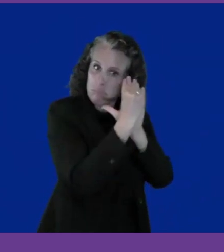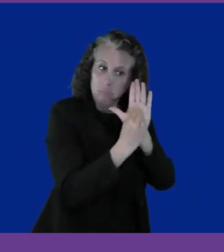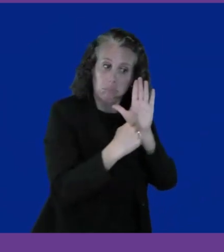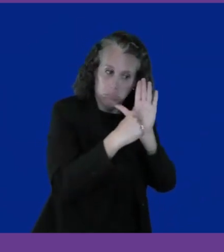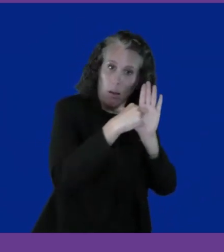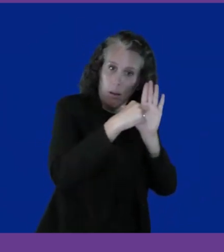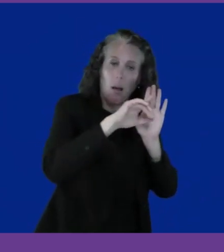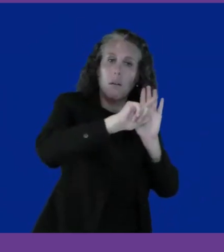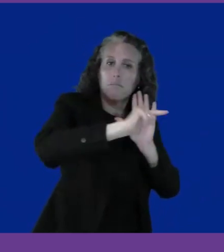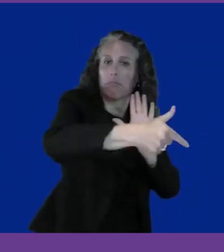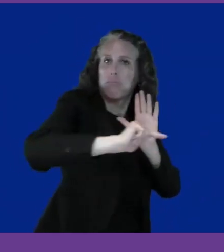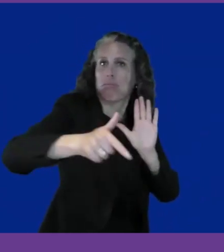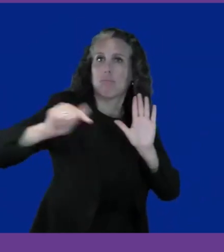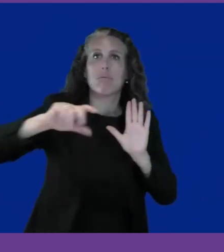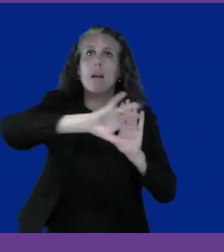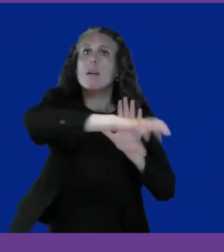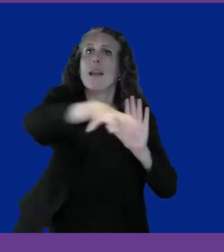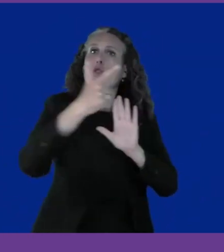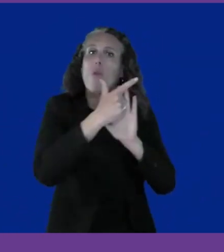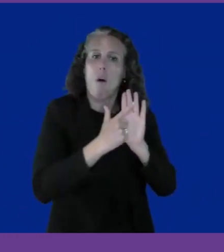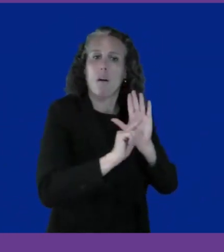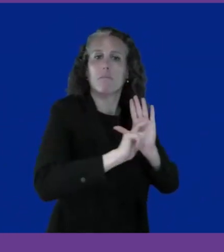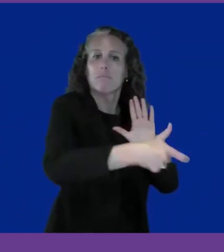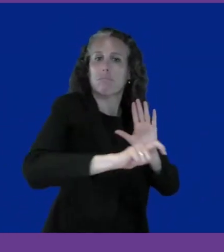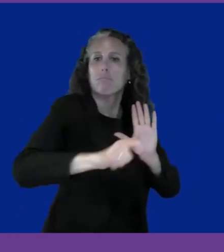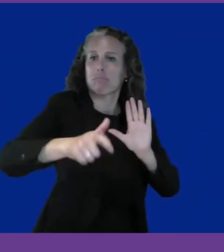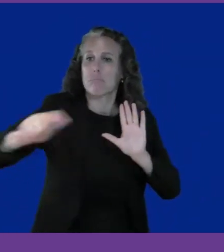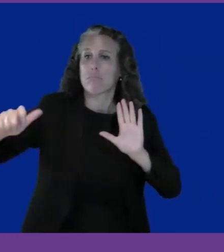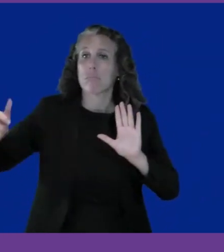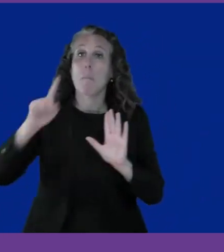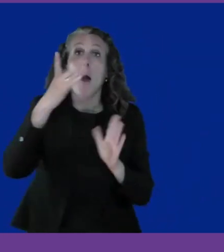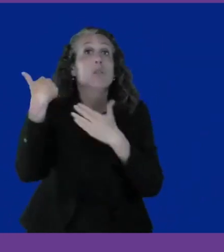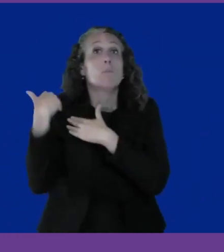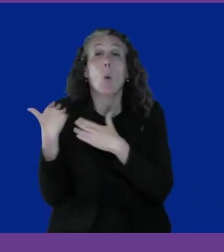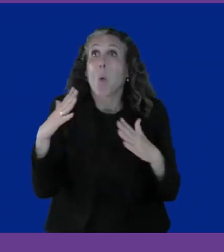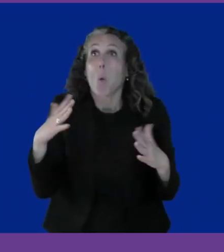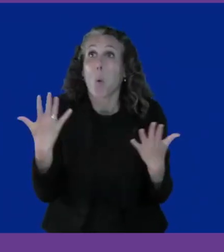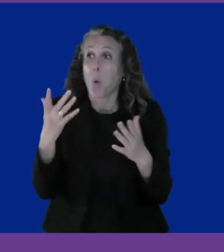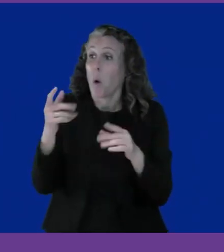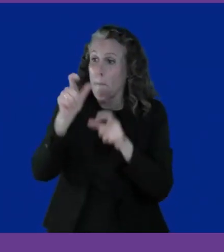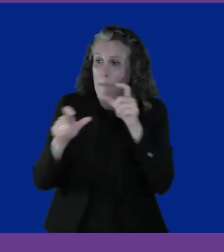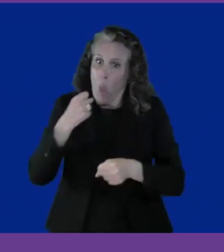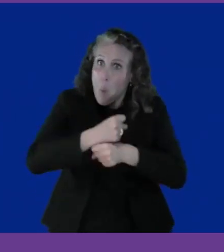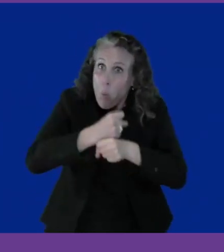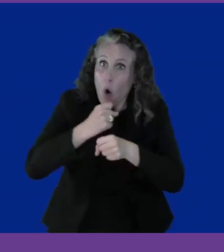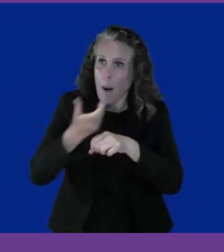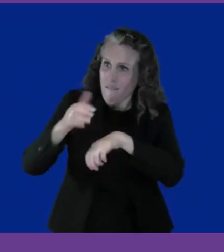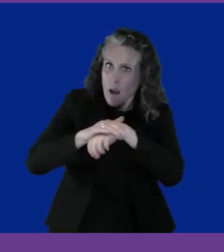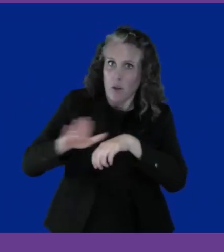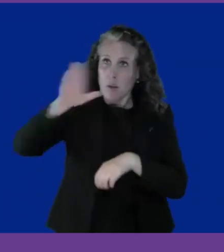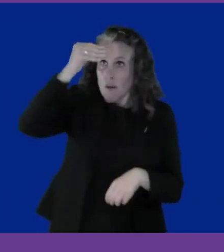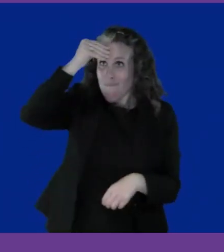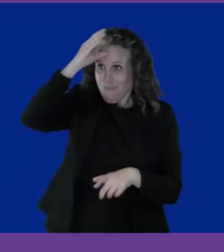transposed into national law, but it is really the actors, the professionals in the field, the one that at the